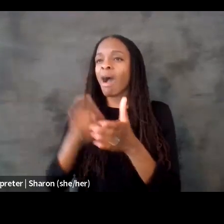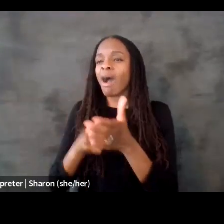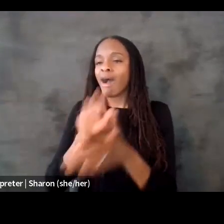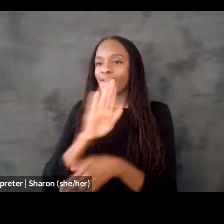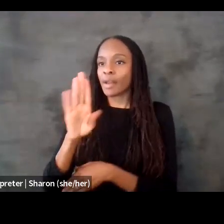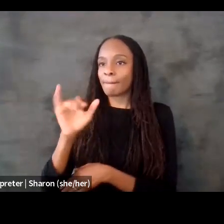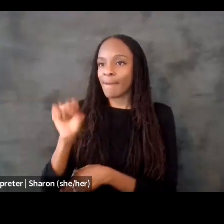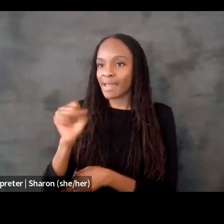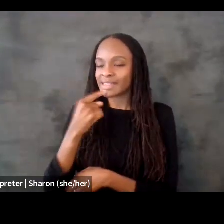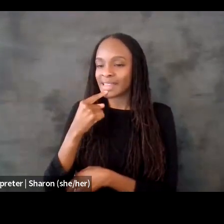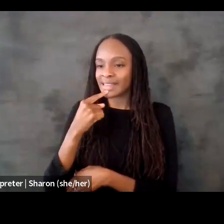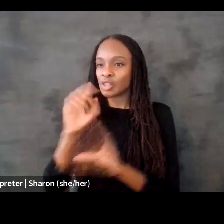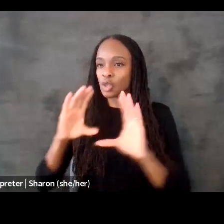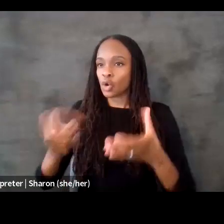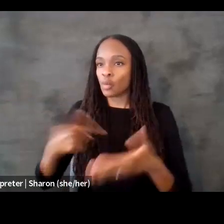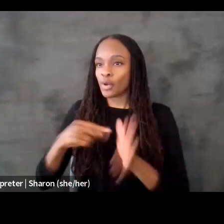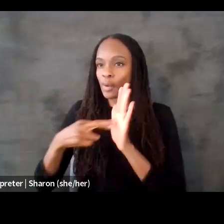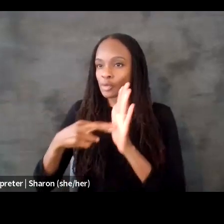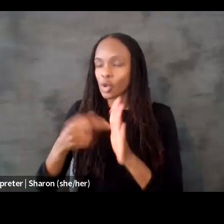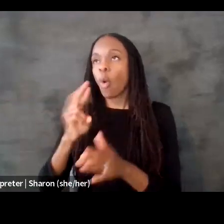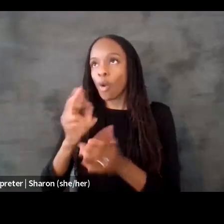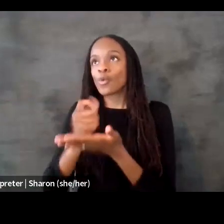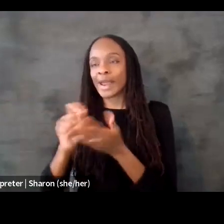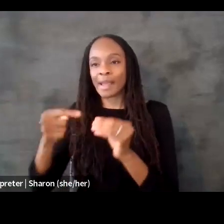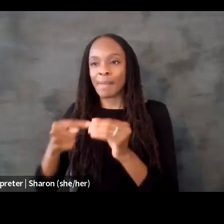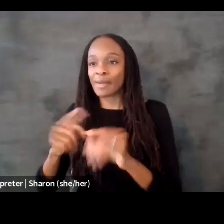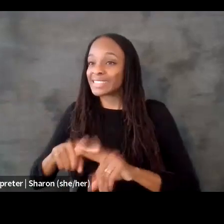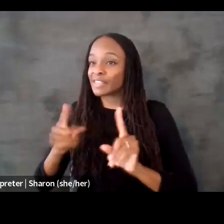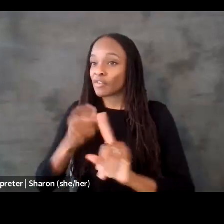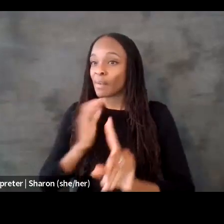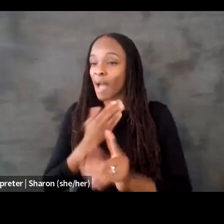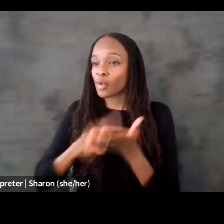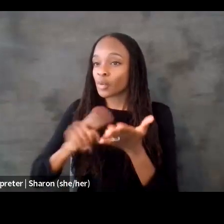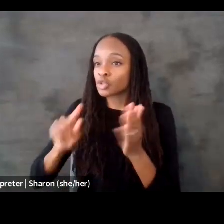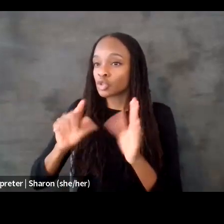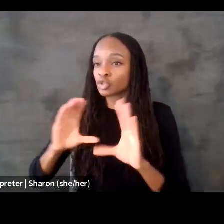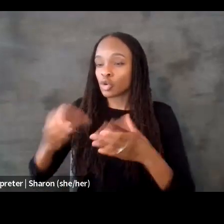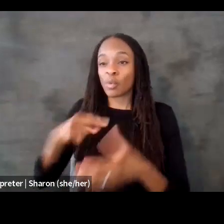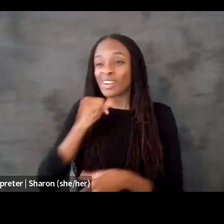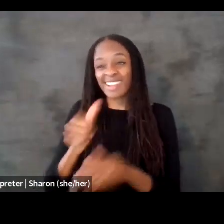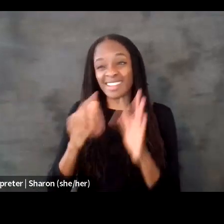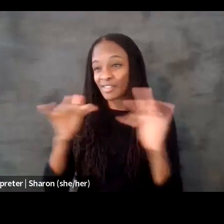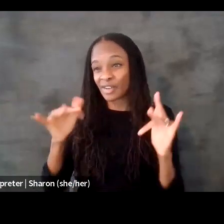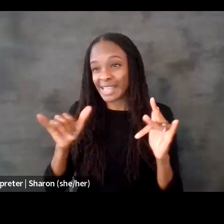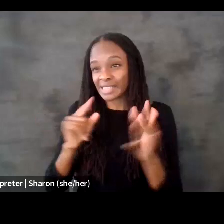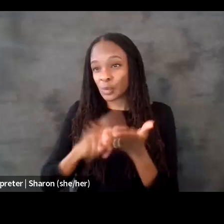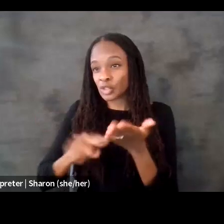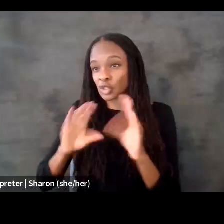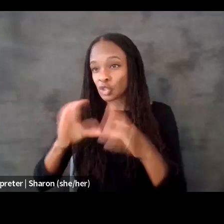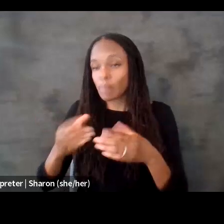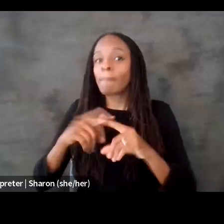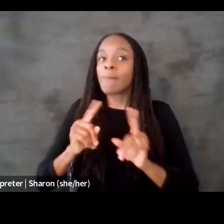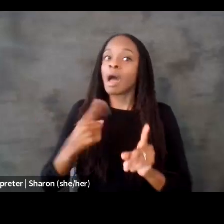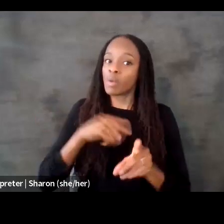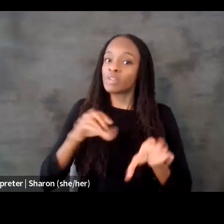that we're representing or that we're writing about is different from our research group, right? Like we're not as diverse as a research group, but we've done